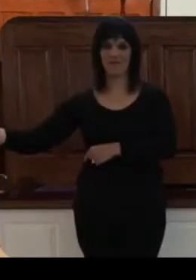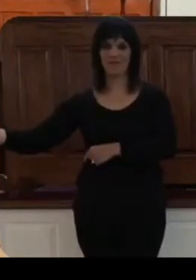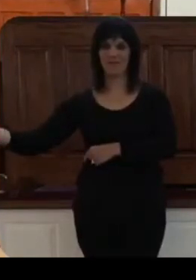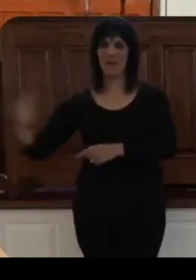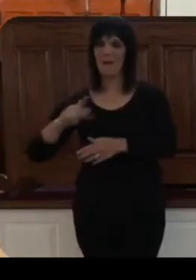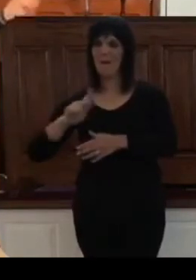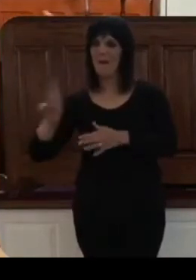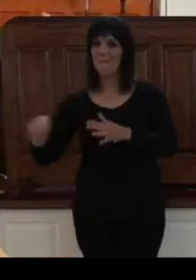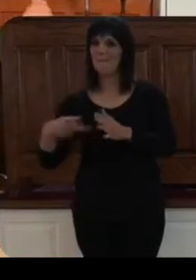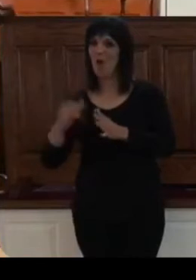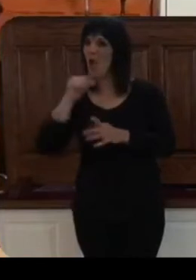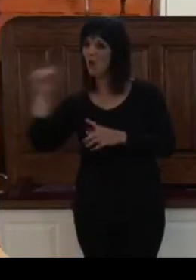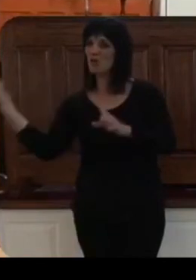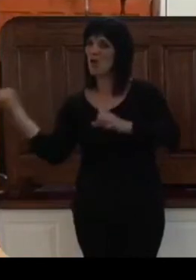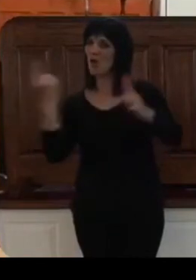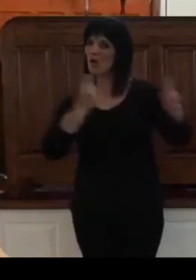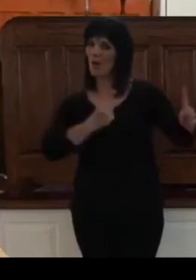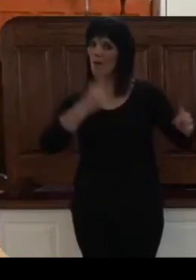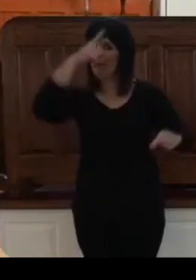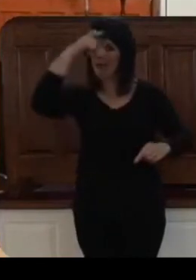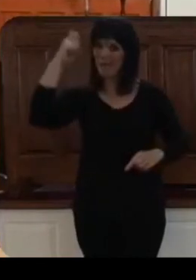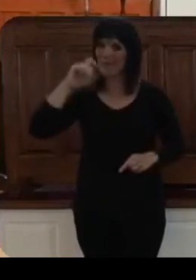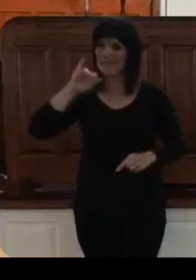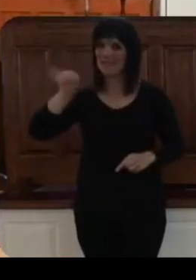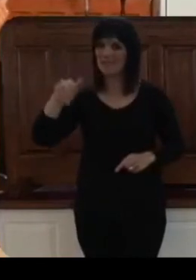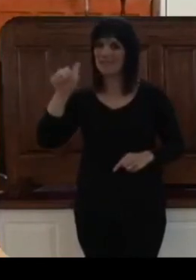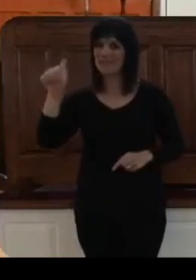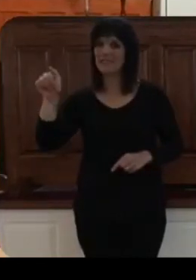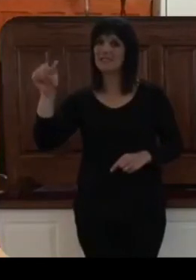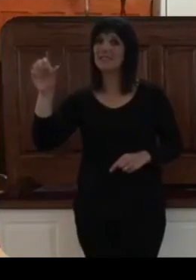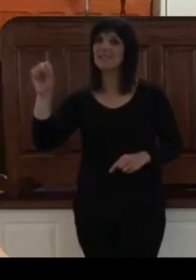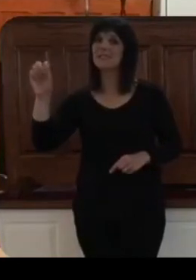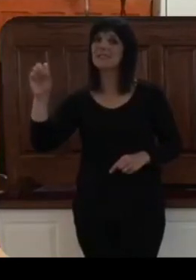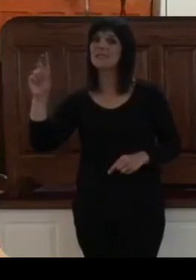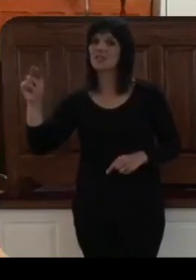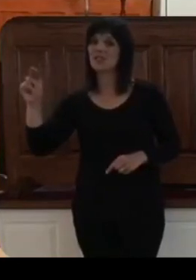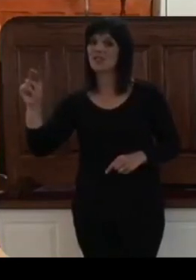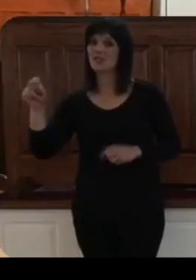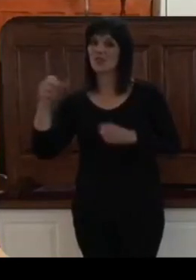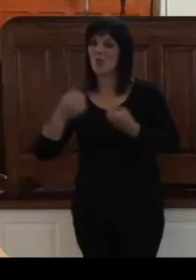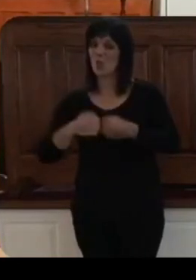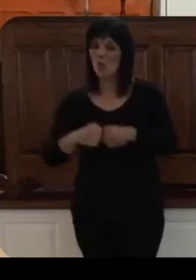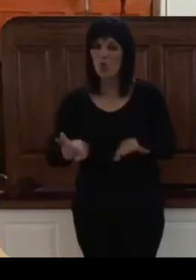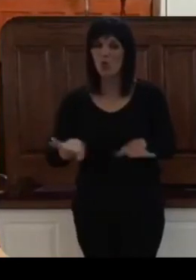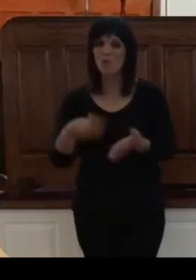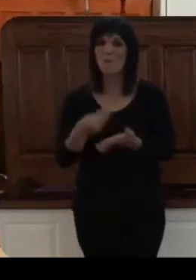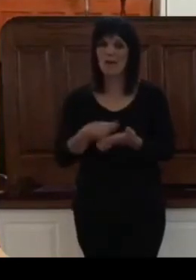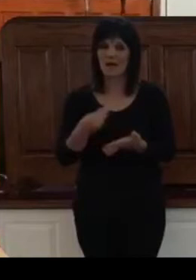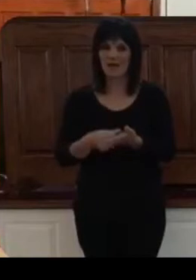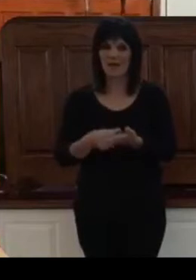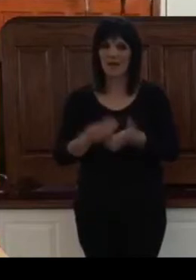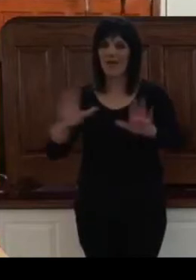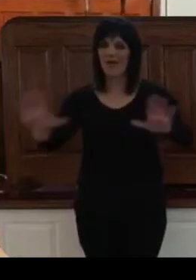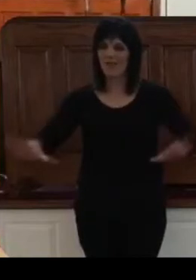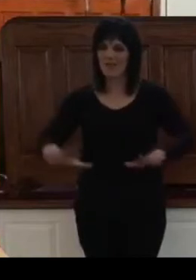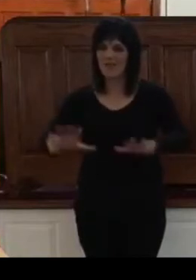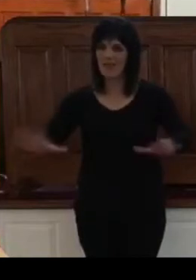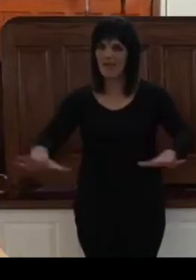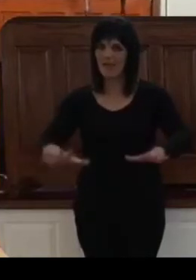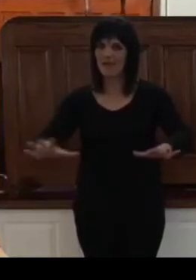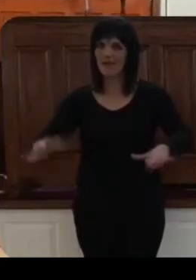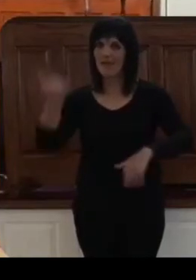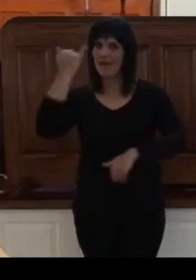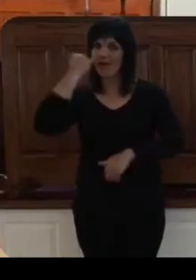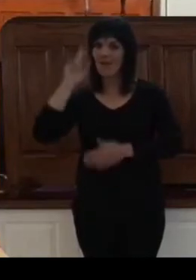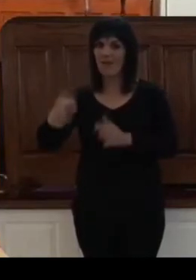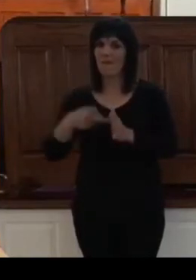wouldn't go back because Jason would lose the bond money that he put up. Jason will lose his property that he put up for bond if Paul